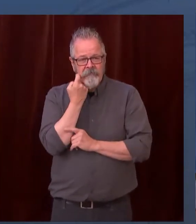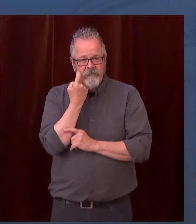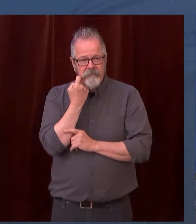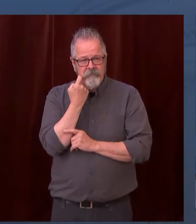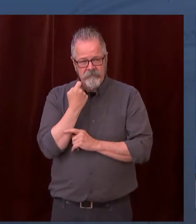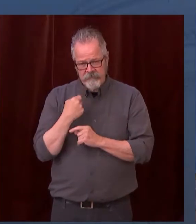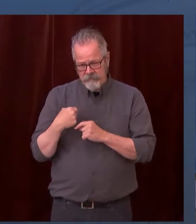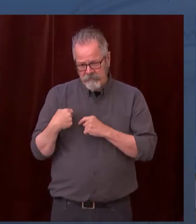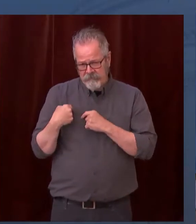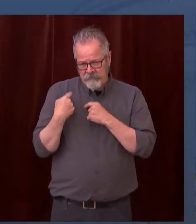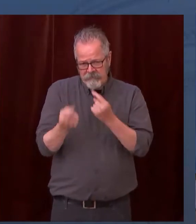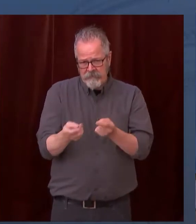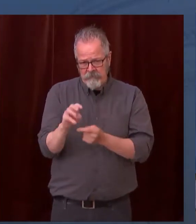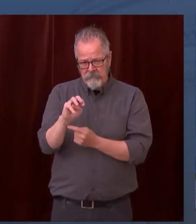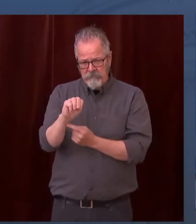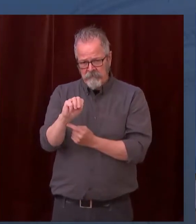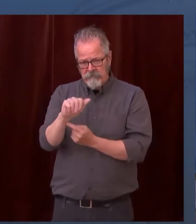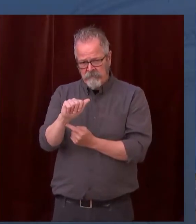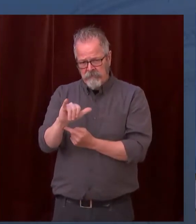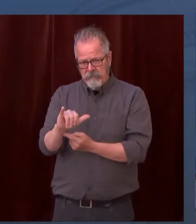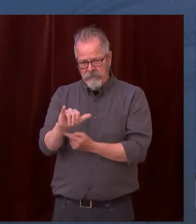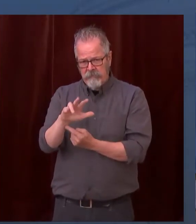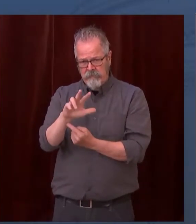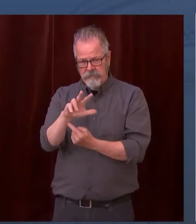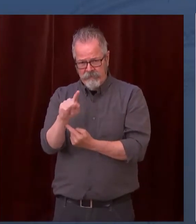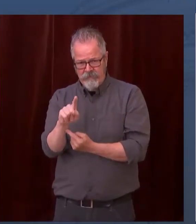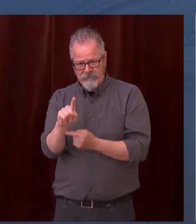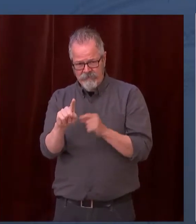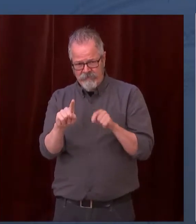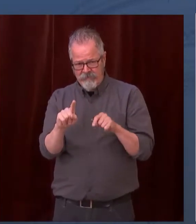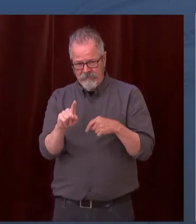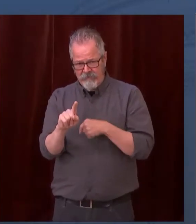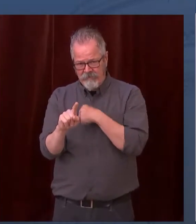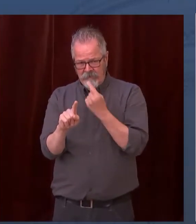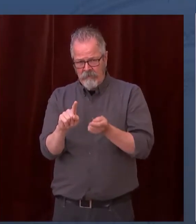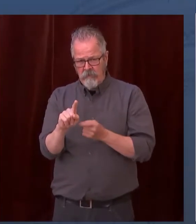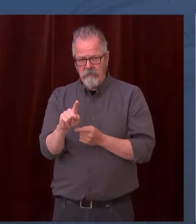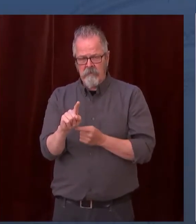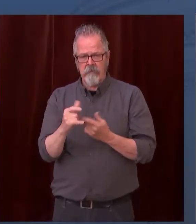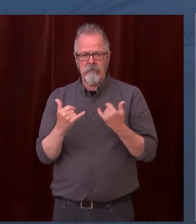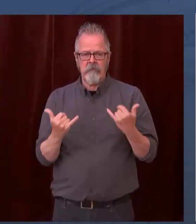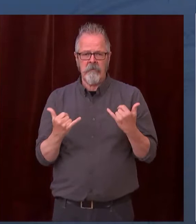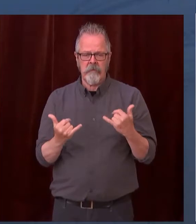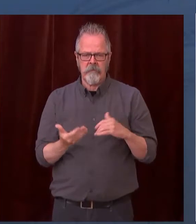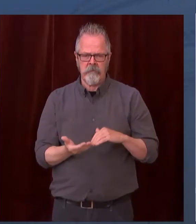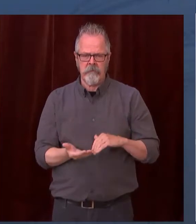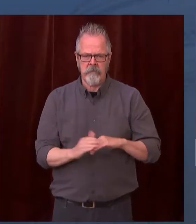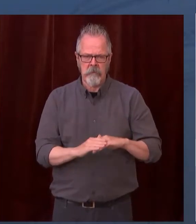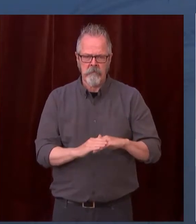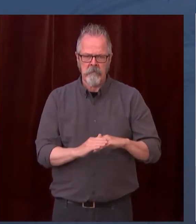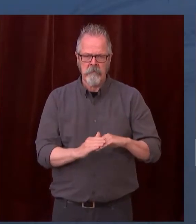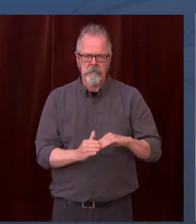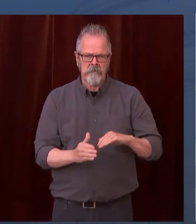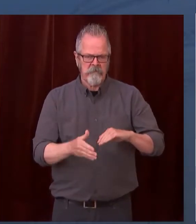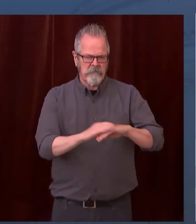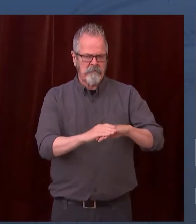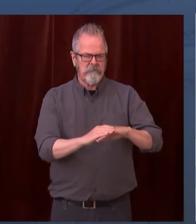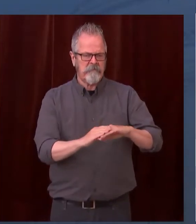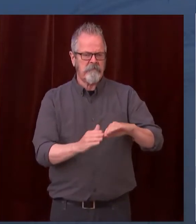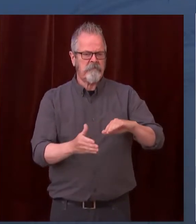31st, the R0 number unfortunately has gone up significantly in western Washington. That now is up to